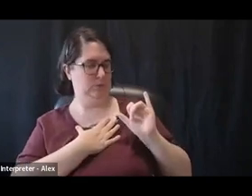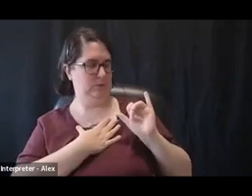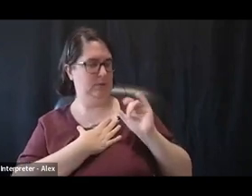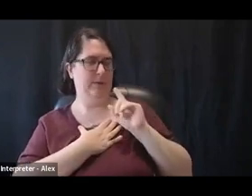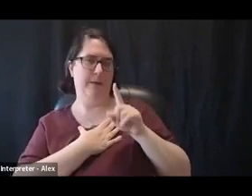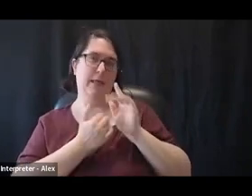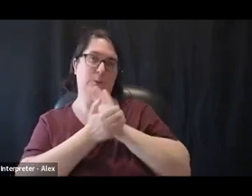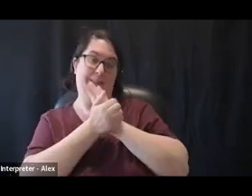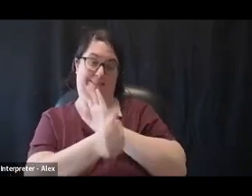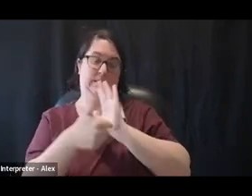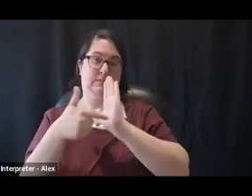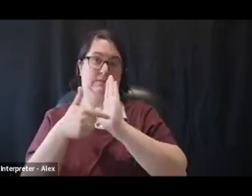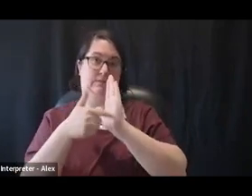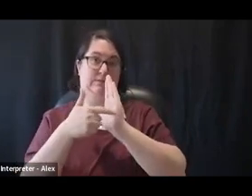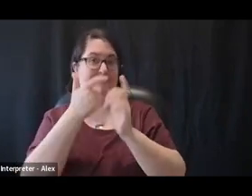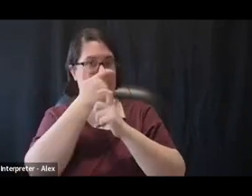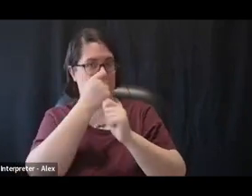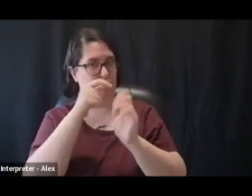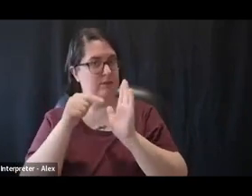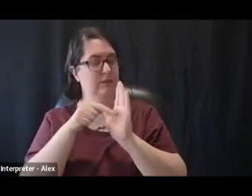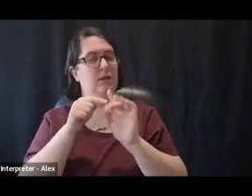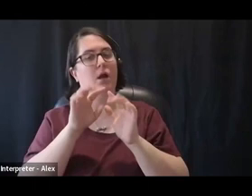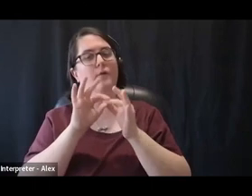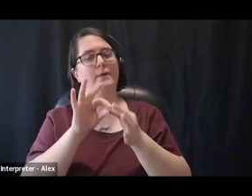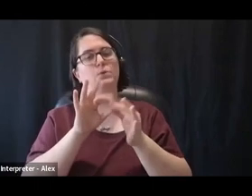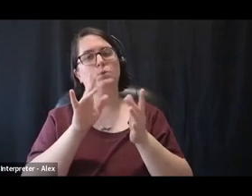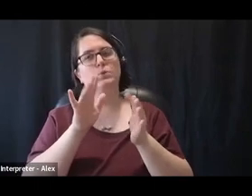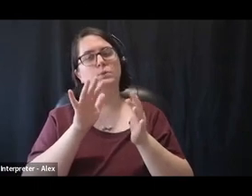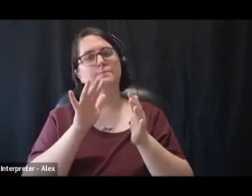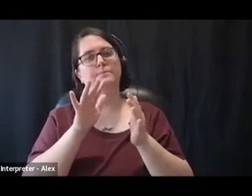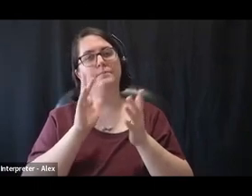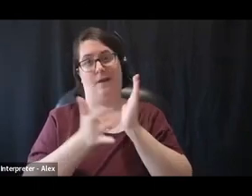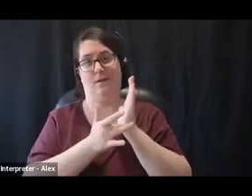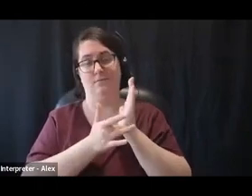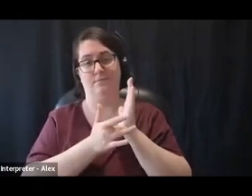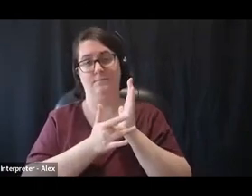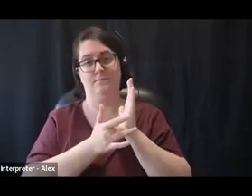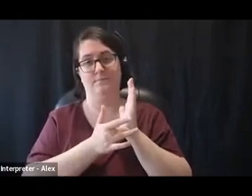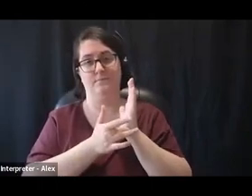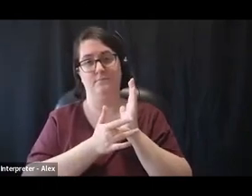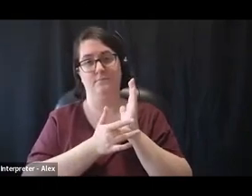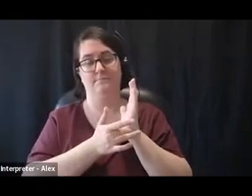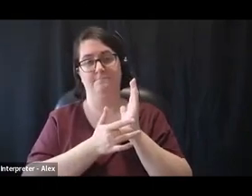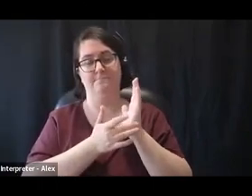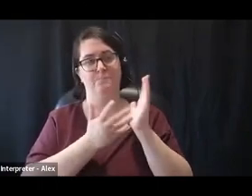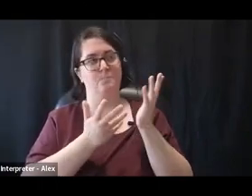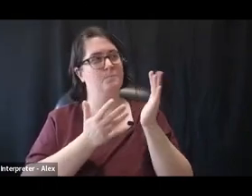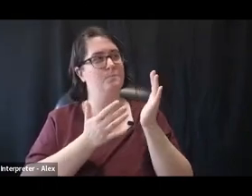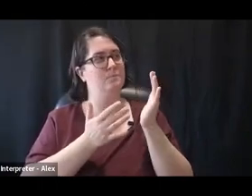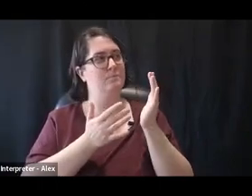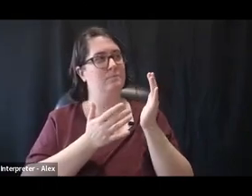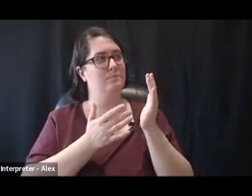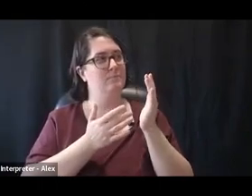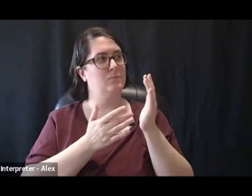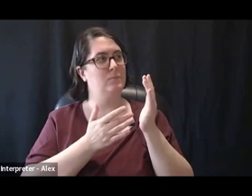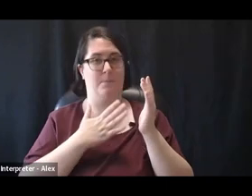the skill that I think is super interesting about tech is actually all of my